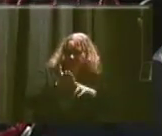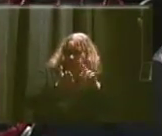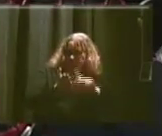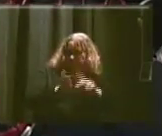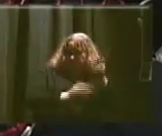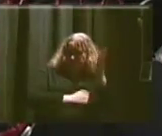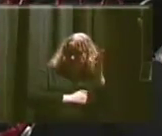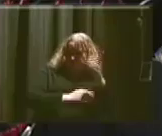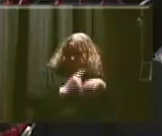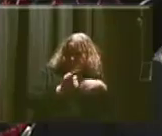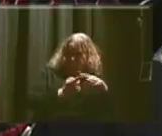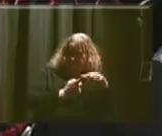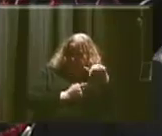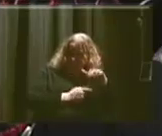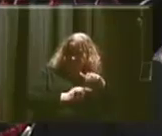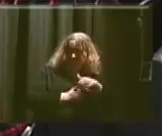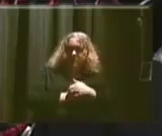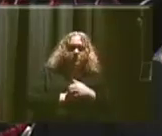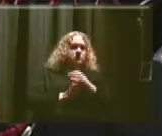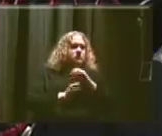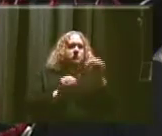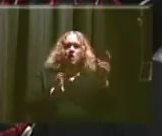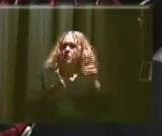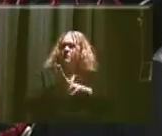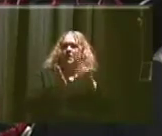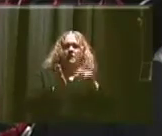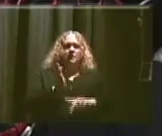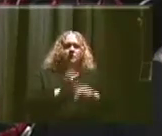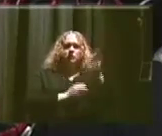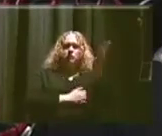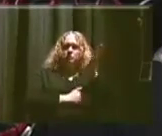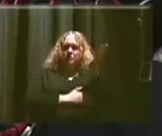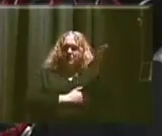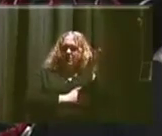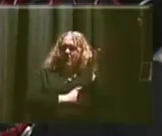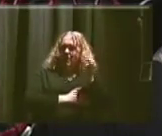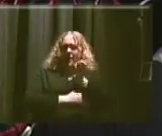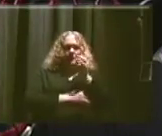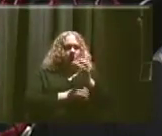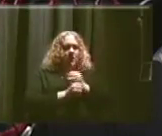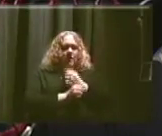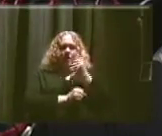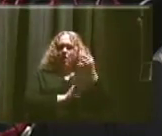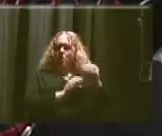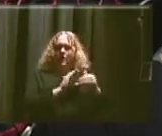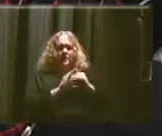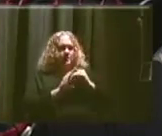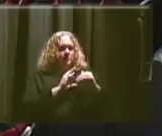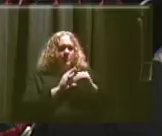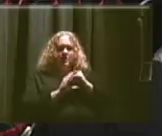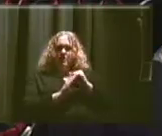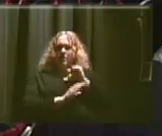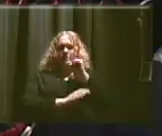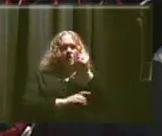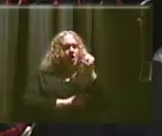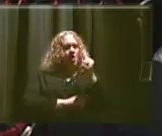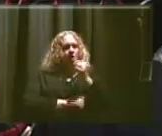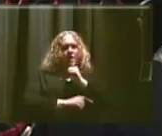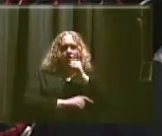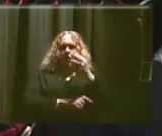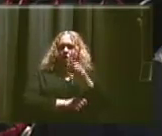item? No one has signed up to speak. I have gotten not one email, not one phone